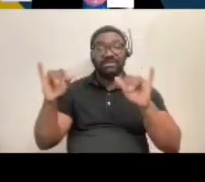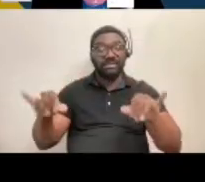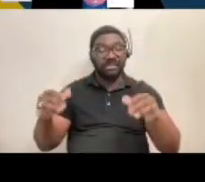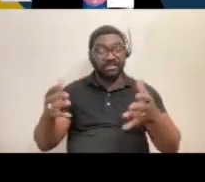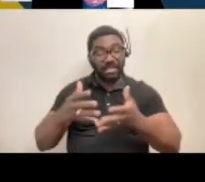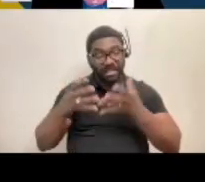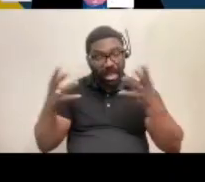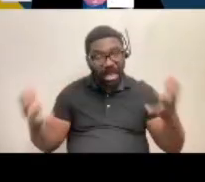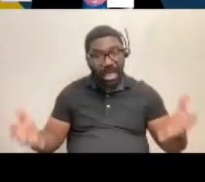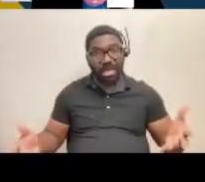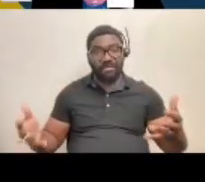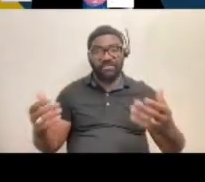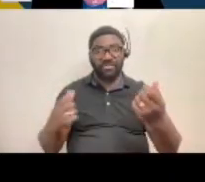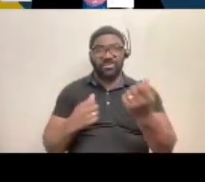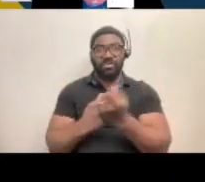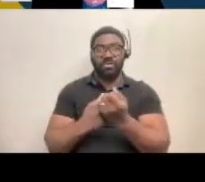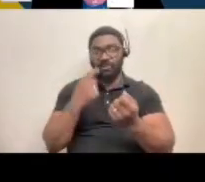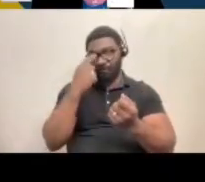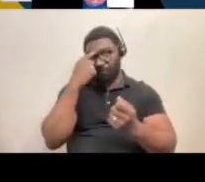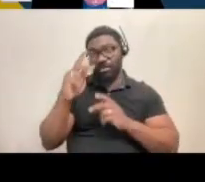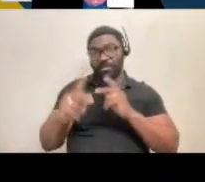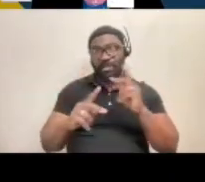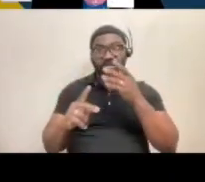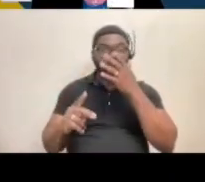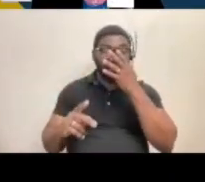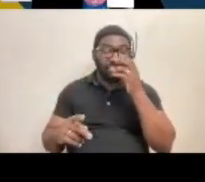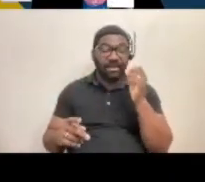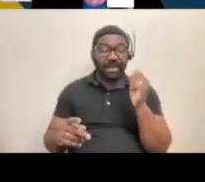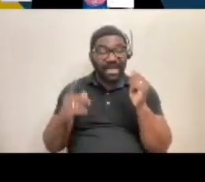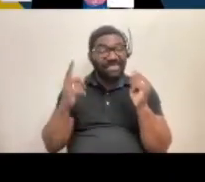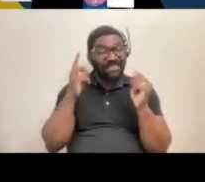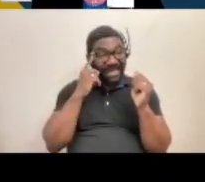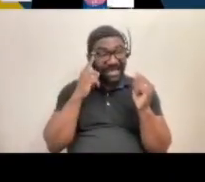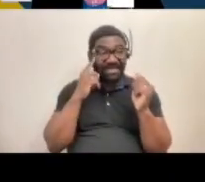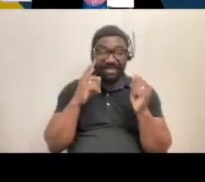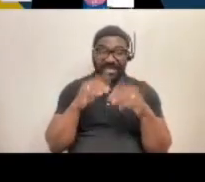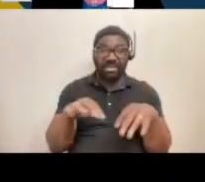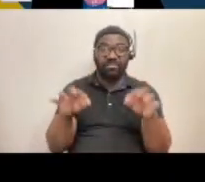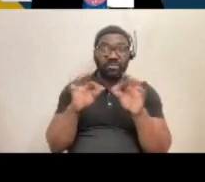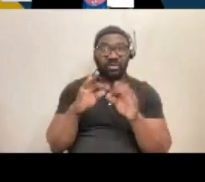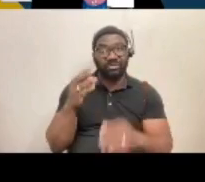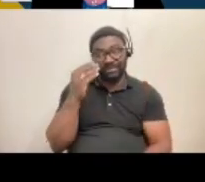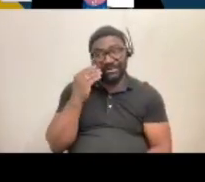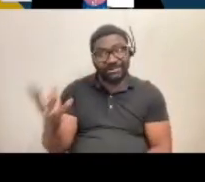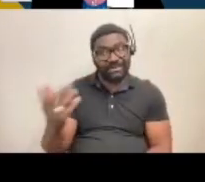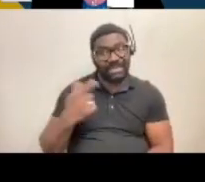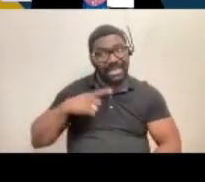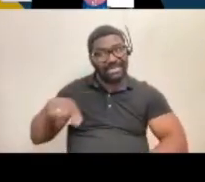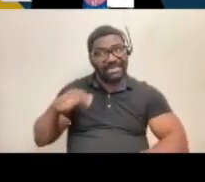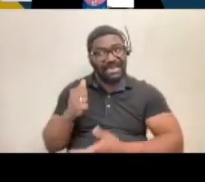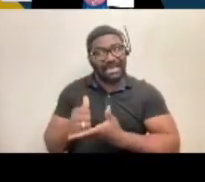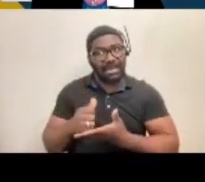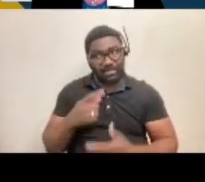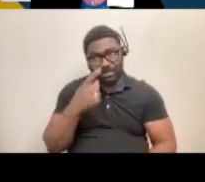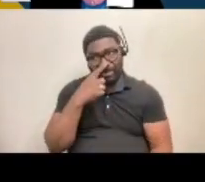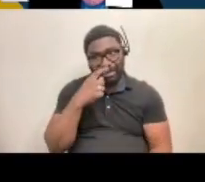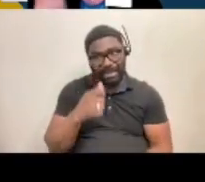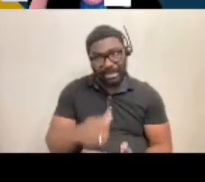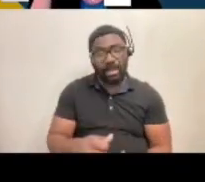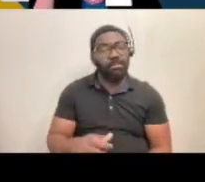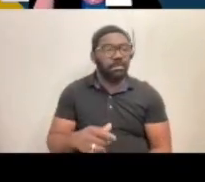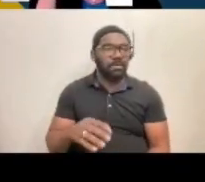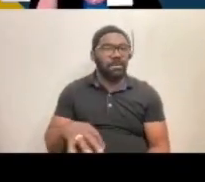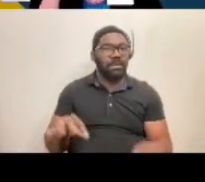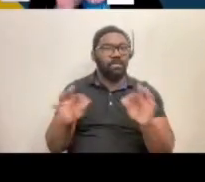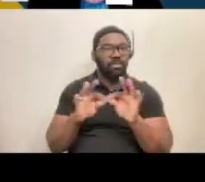think some of it is asking about and letting folks know that you need them. But Melissa, if you can share some of the stuff that you